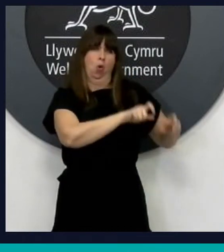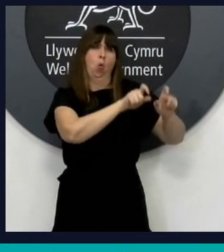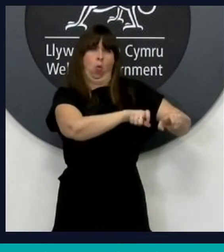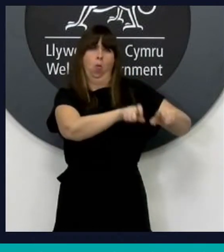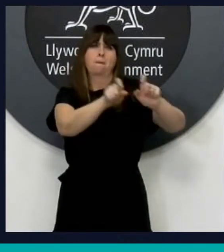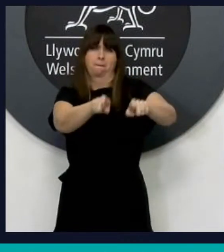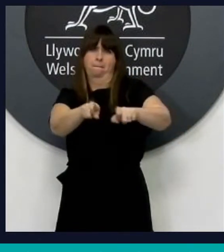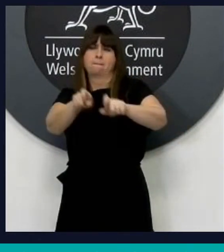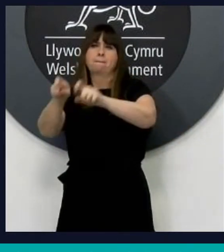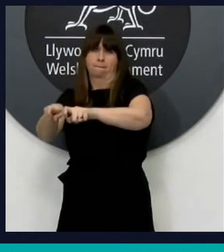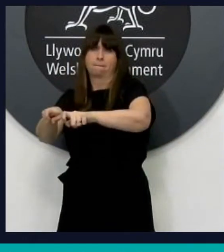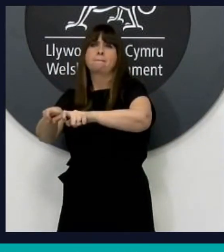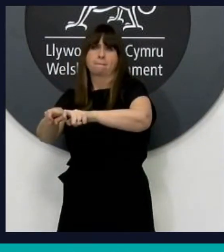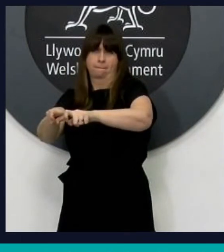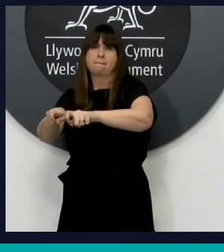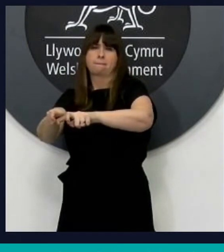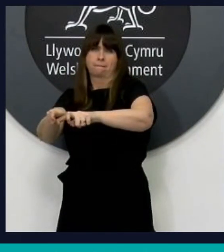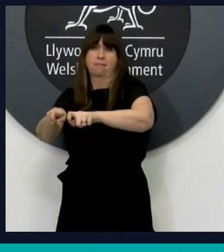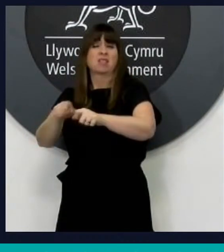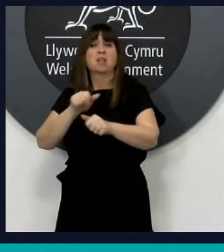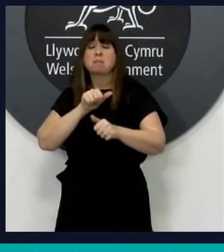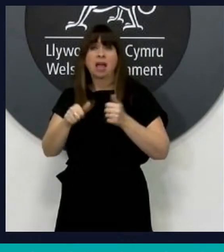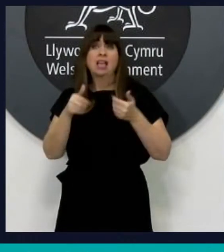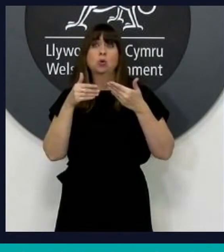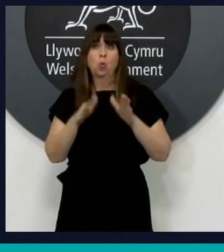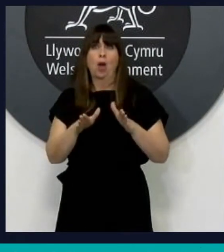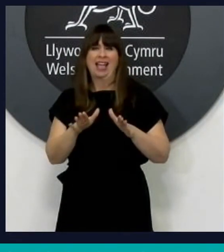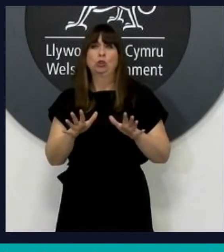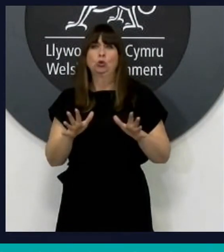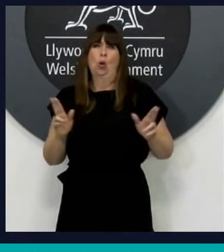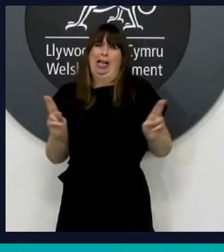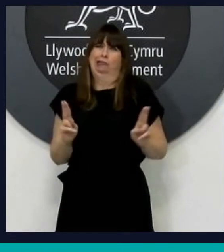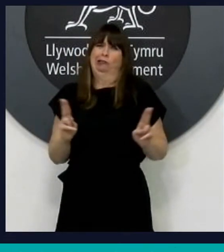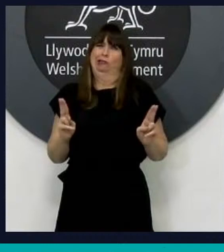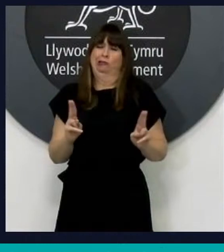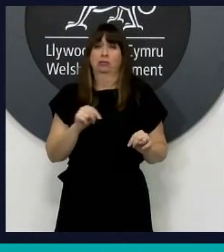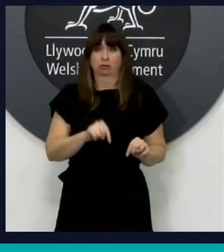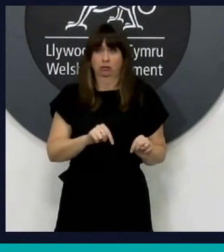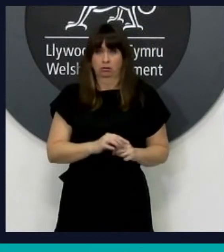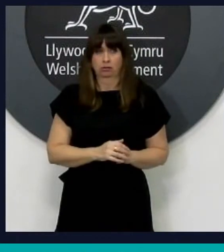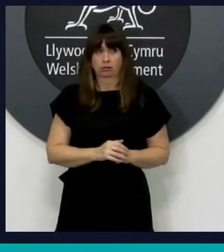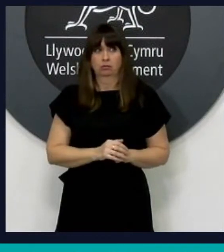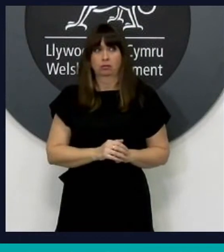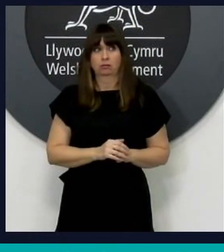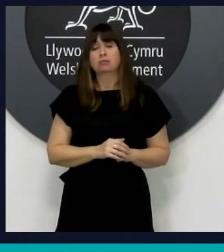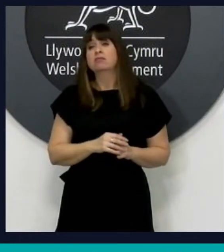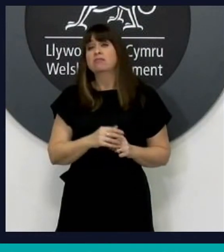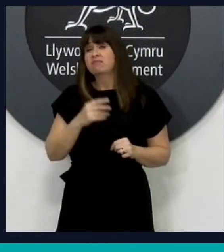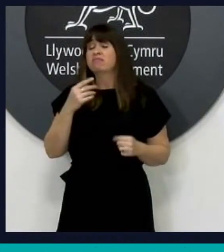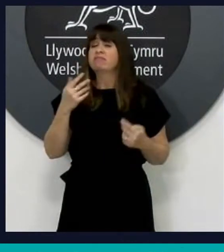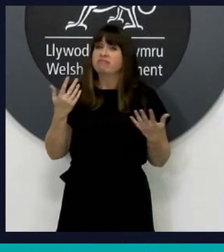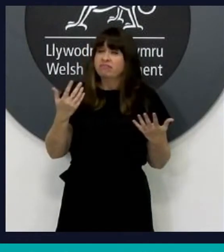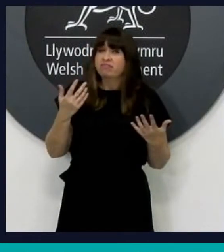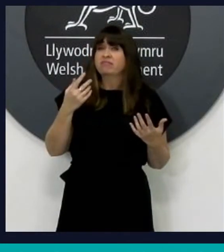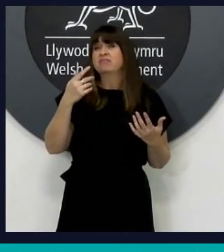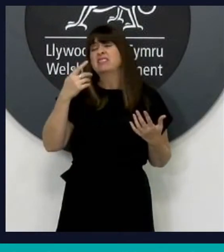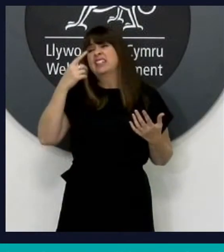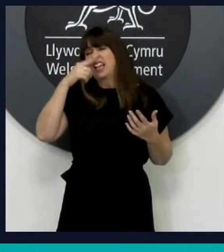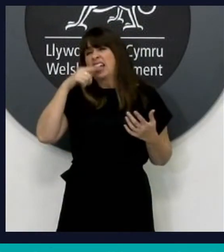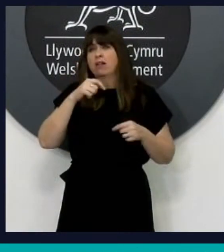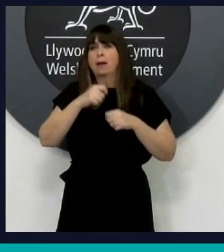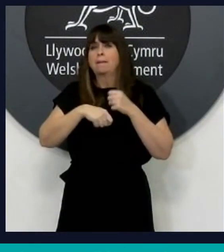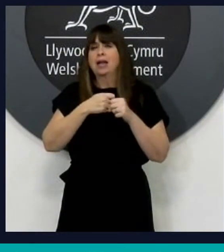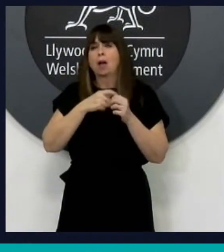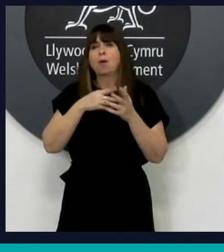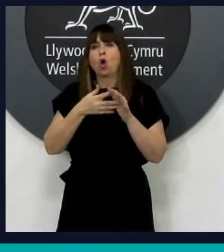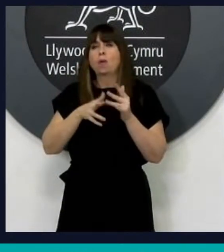other contacts. That's how we will slow it down initially. It may be that later on, if and when this becomes the dominant